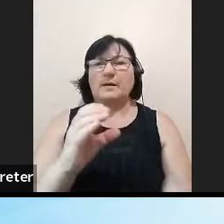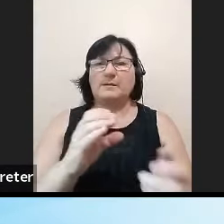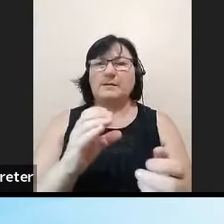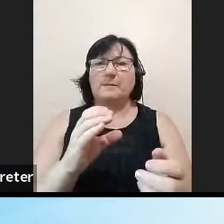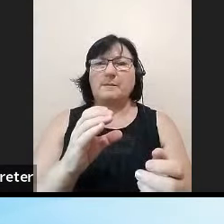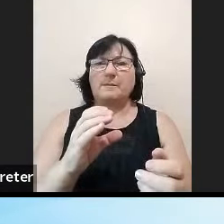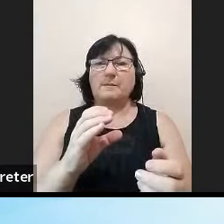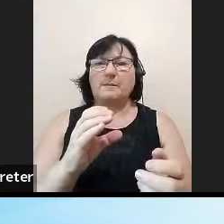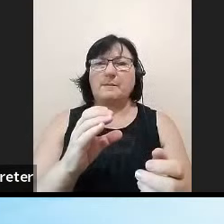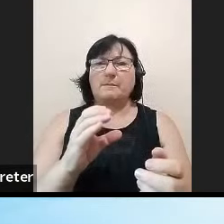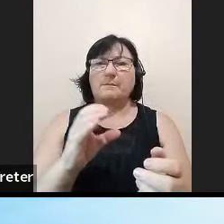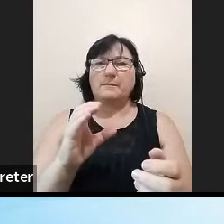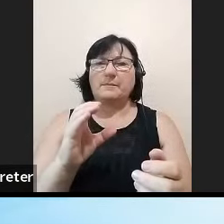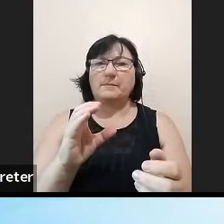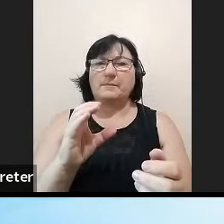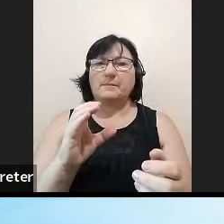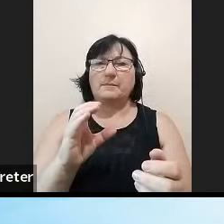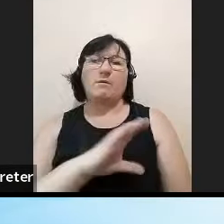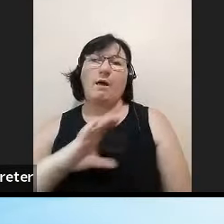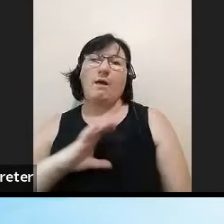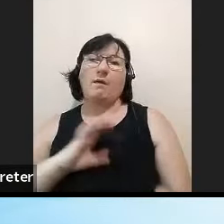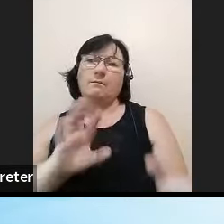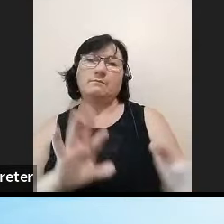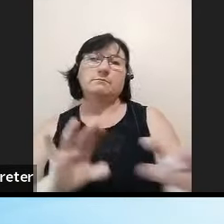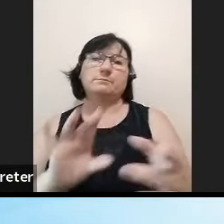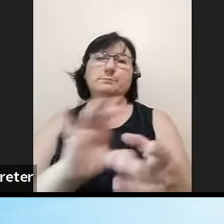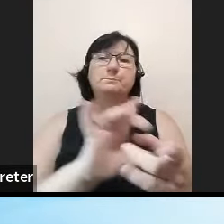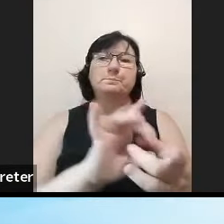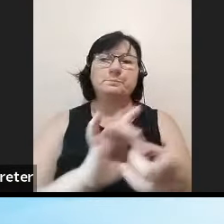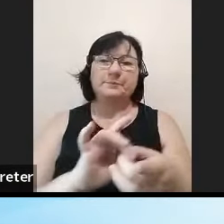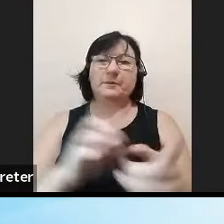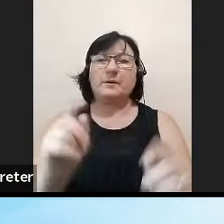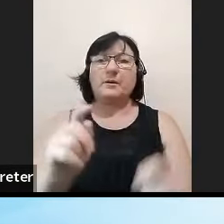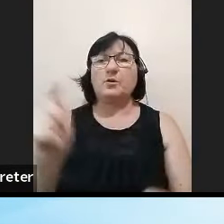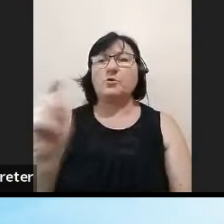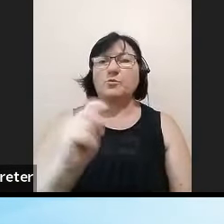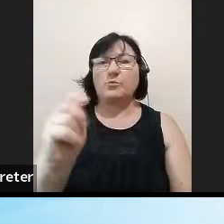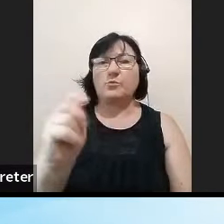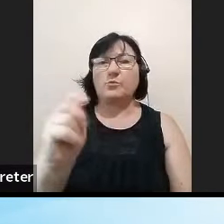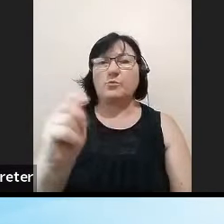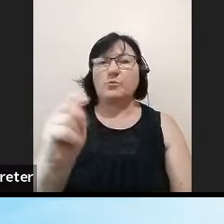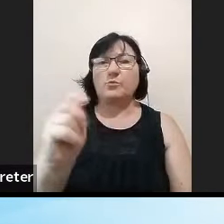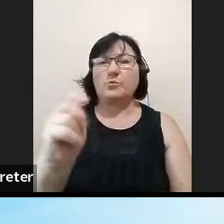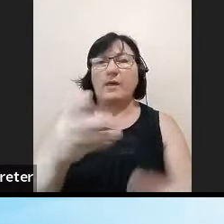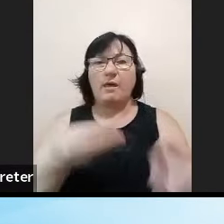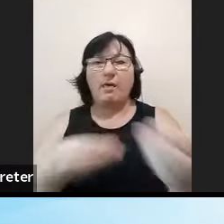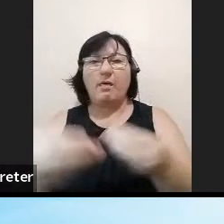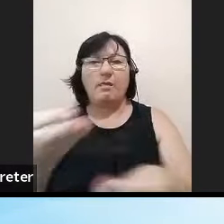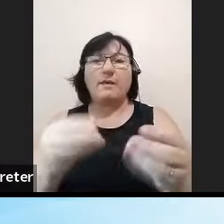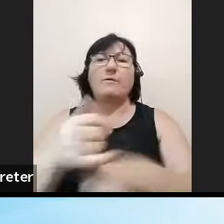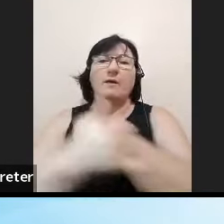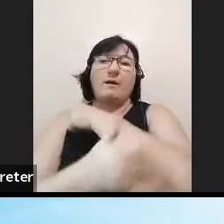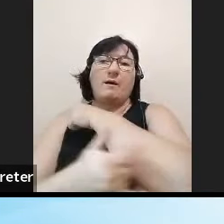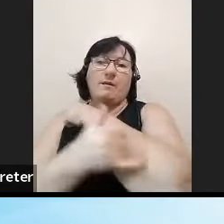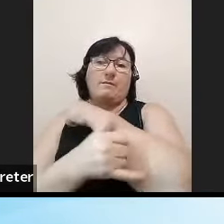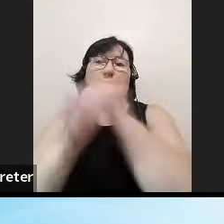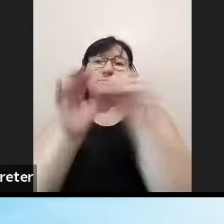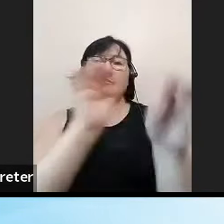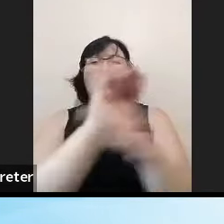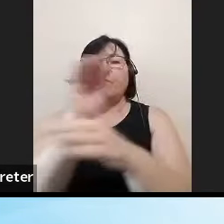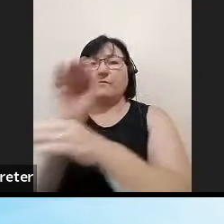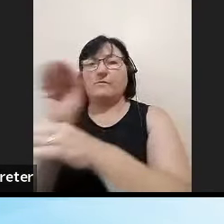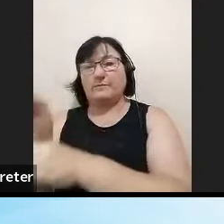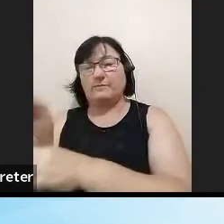in trading with other countries around the world. Our mandate is